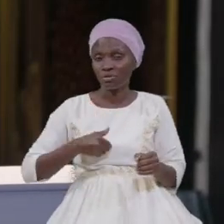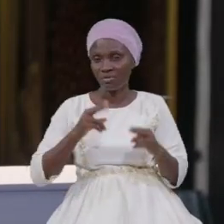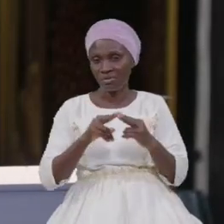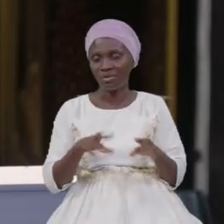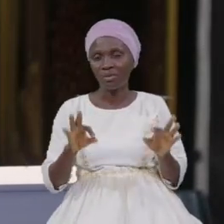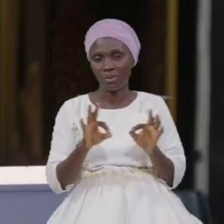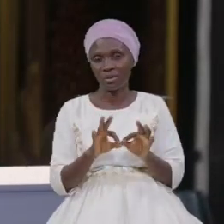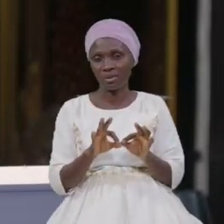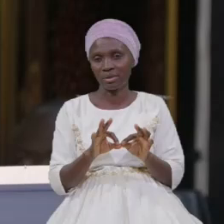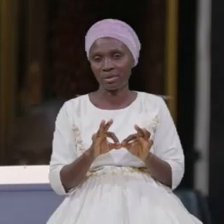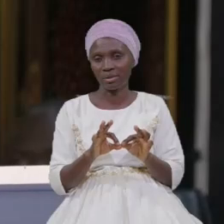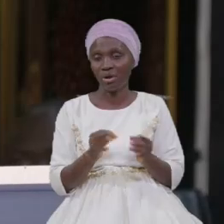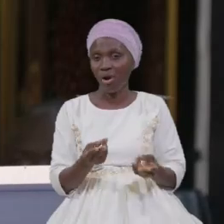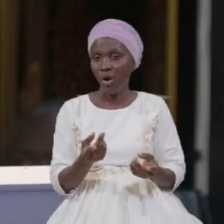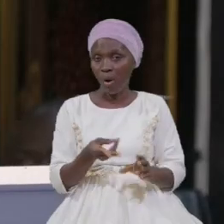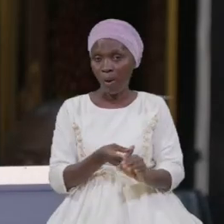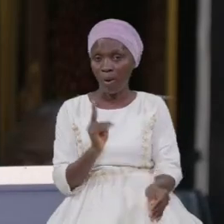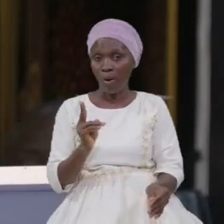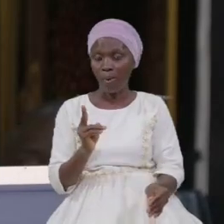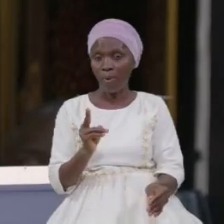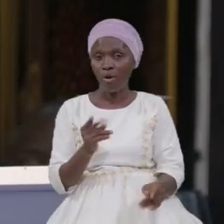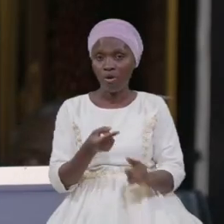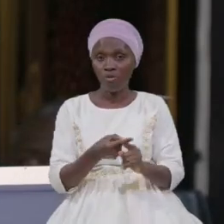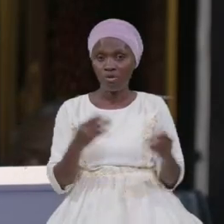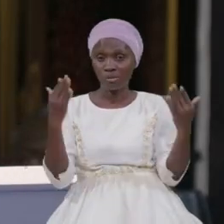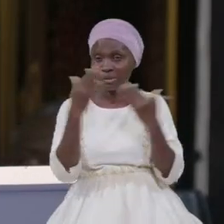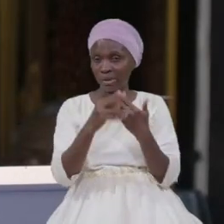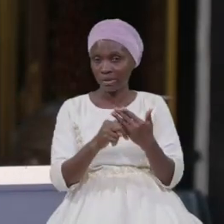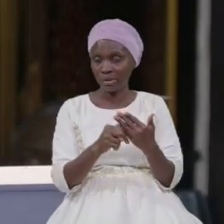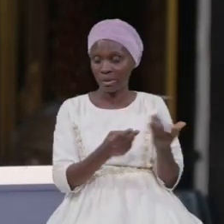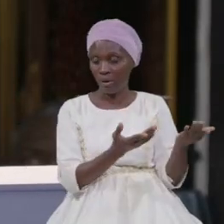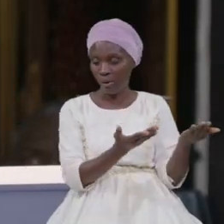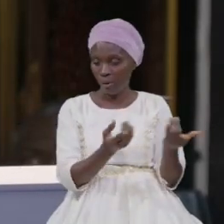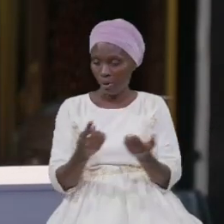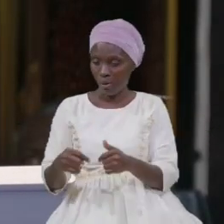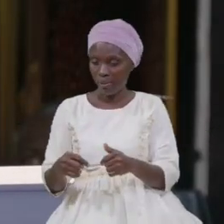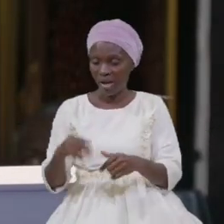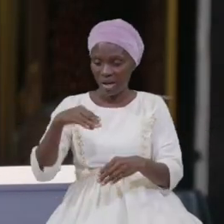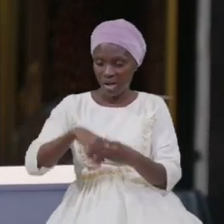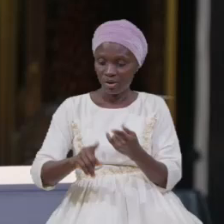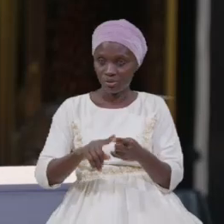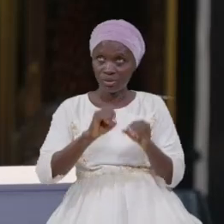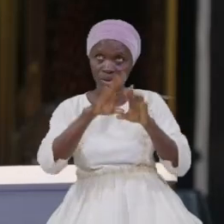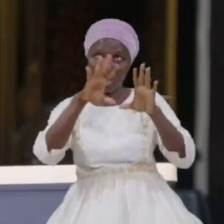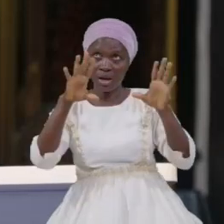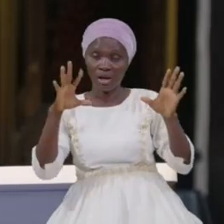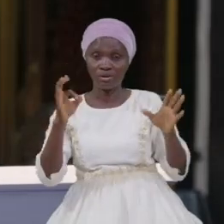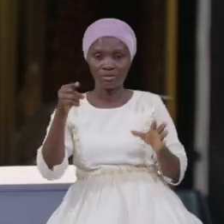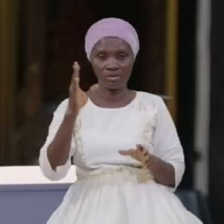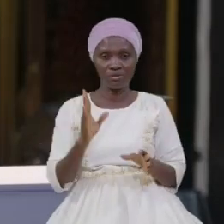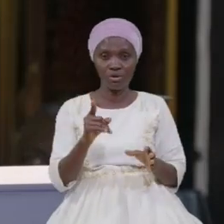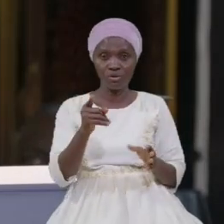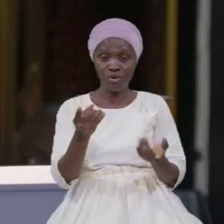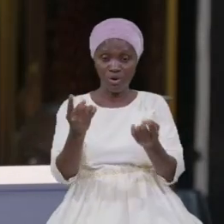Coming out of darkness into the marvelous light of God. Coming into the grace of the